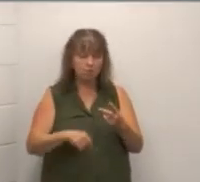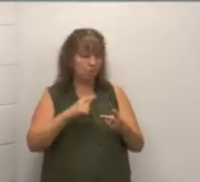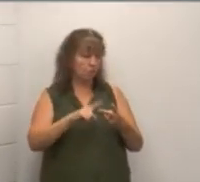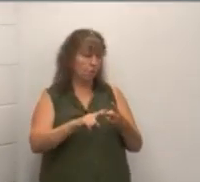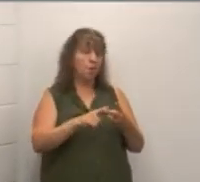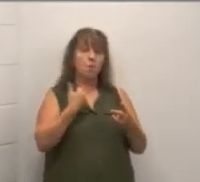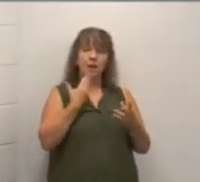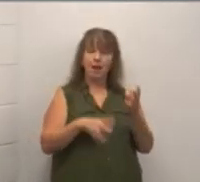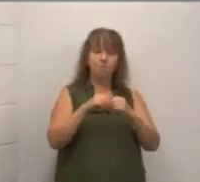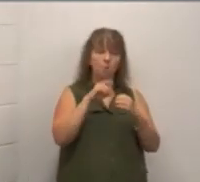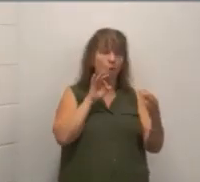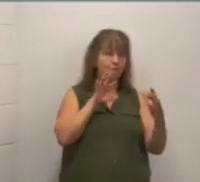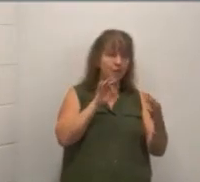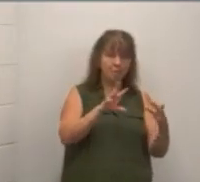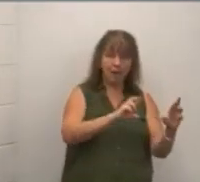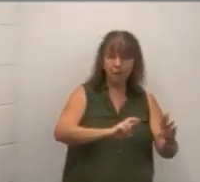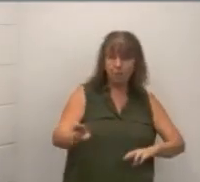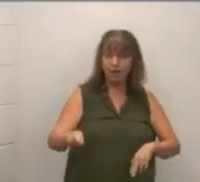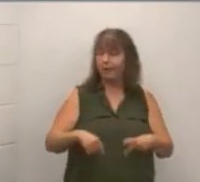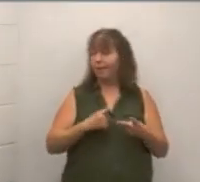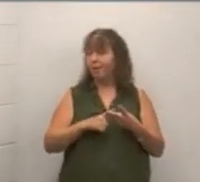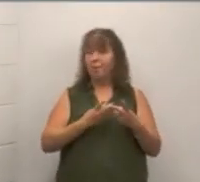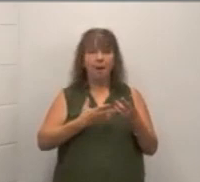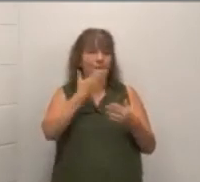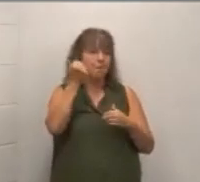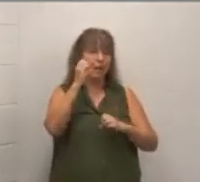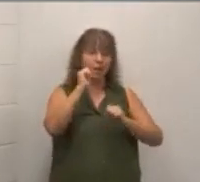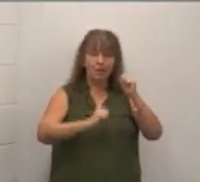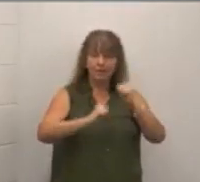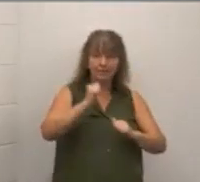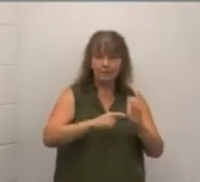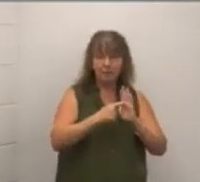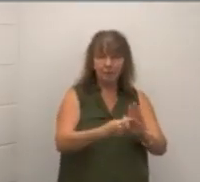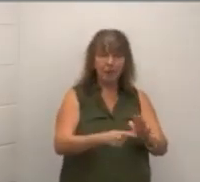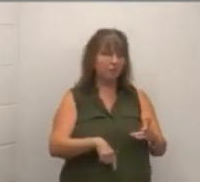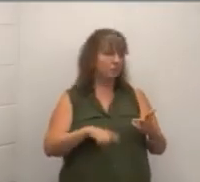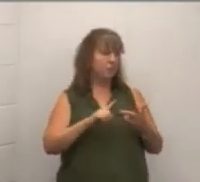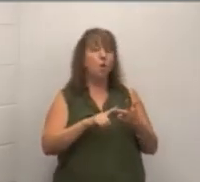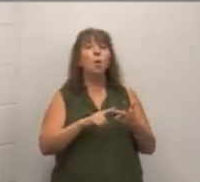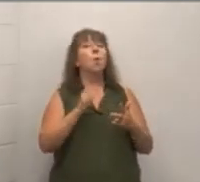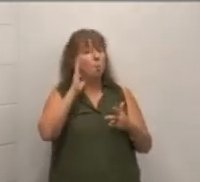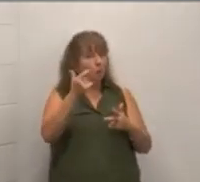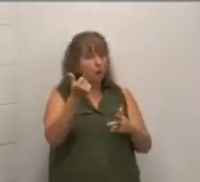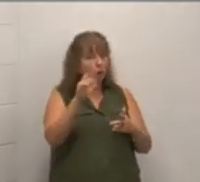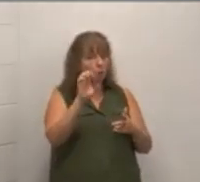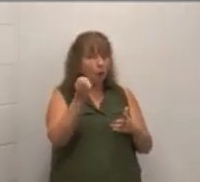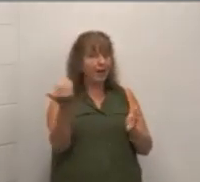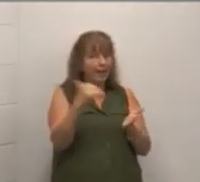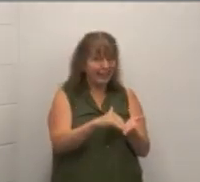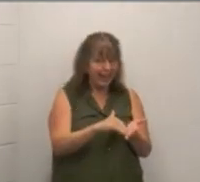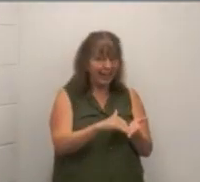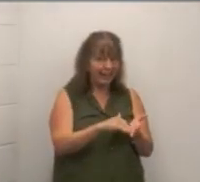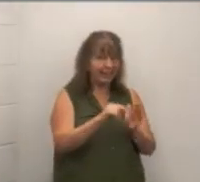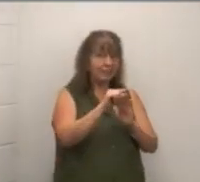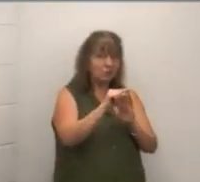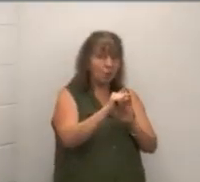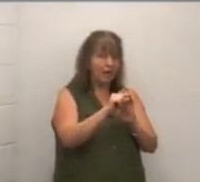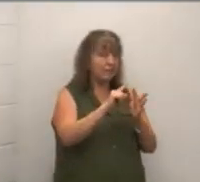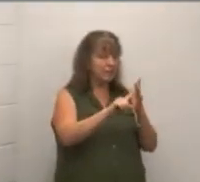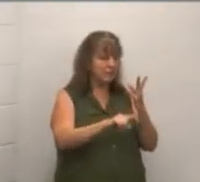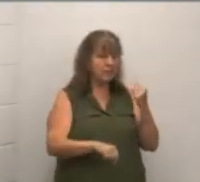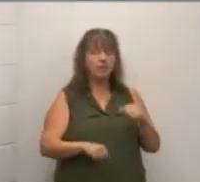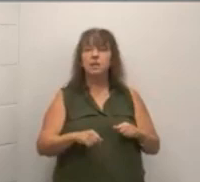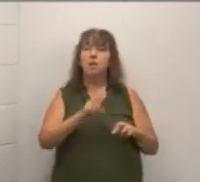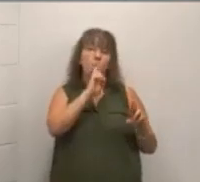formative feedback and assessment models. We have brought grading back. We will continue with report